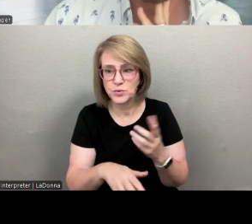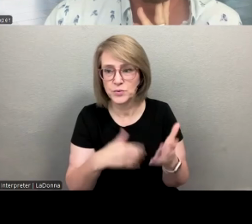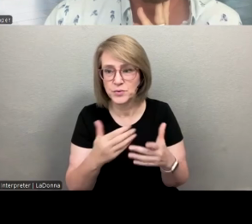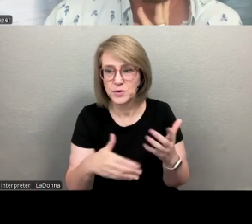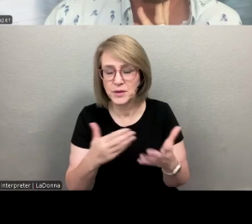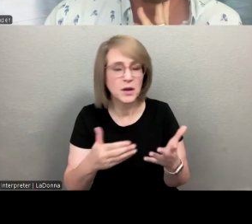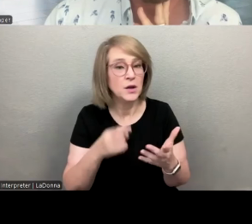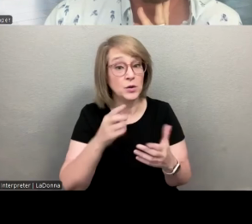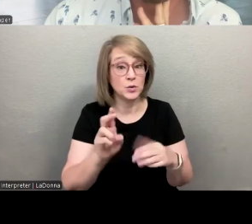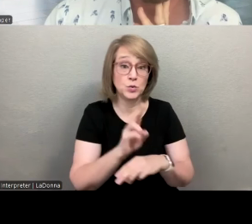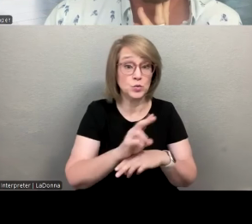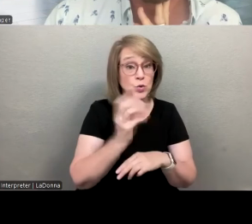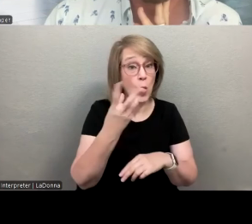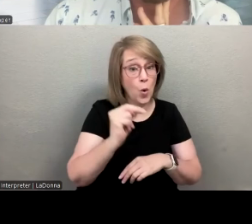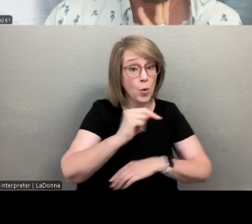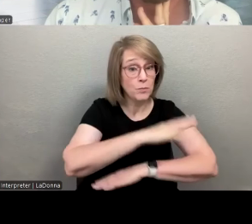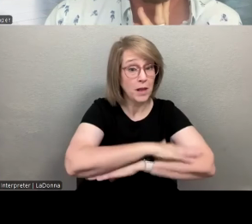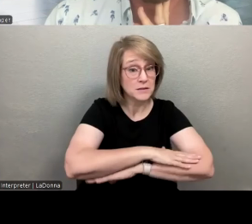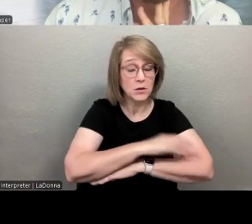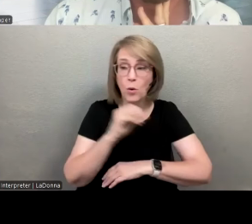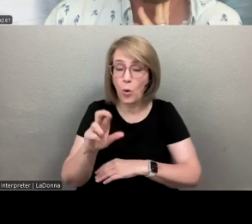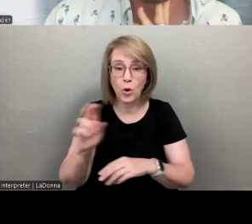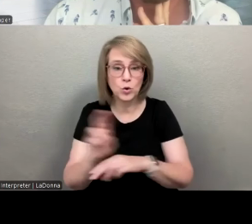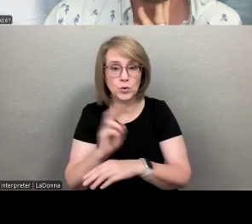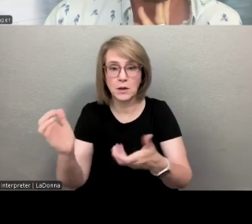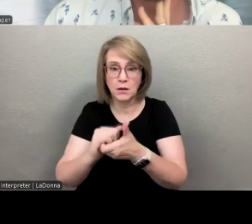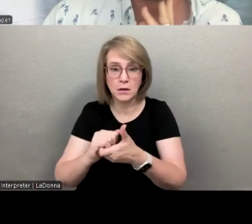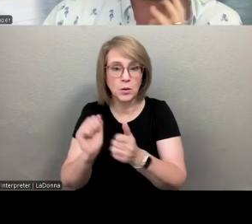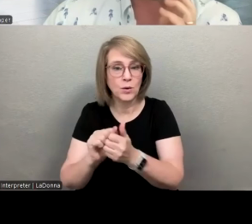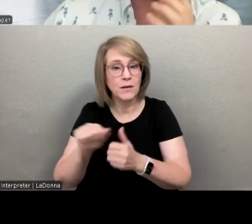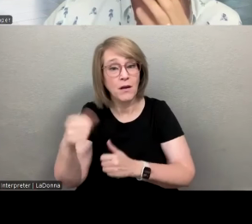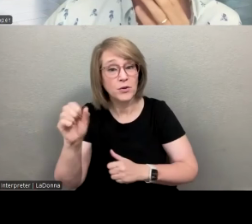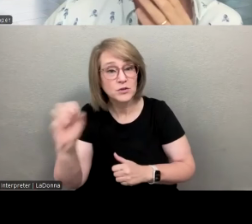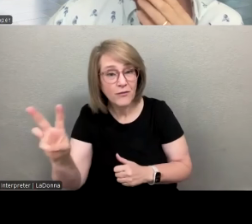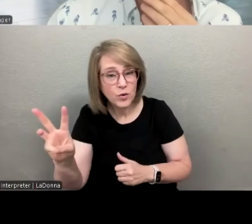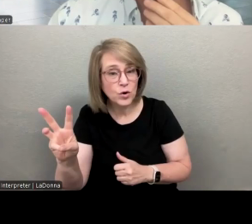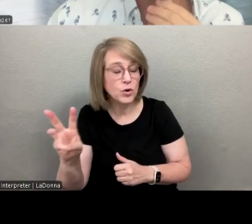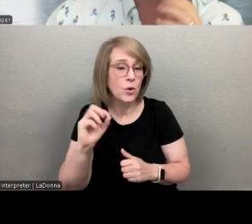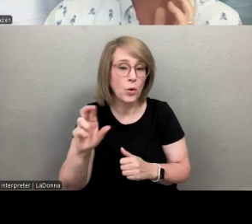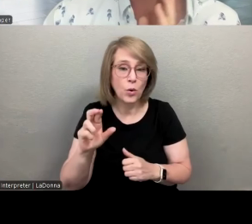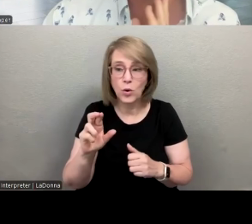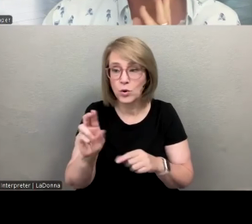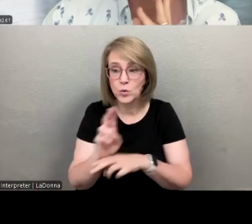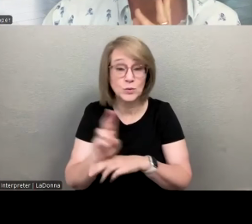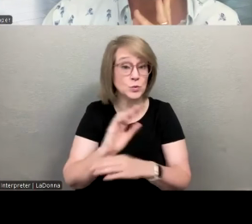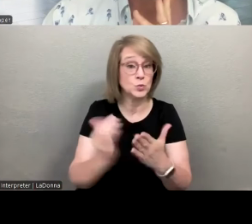own platform with art softwares that already exist and like other new technologies per se, like Web3?